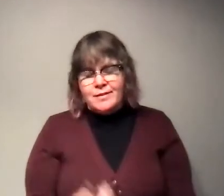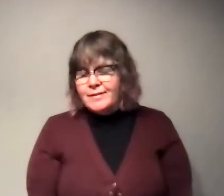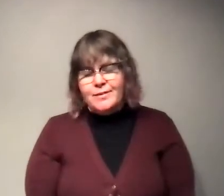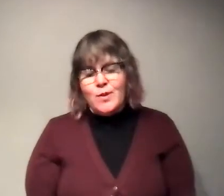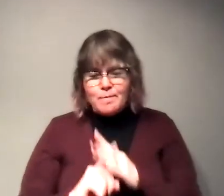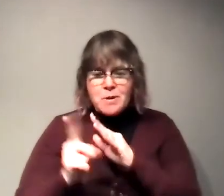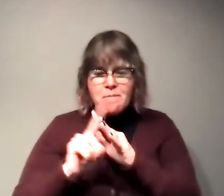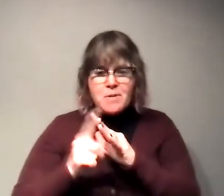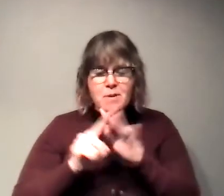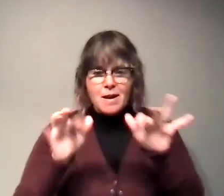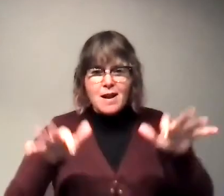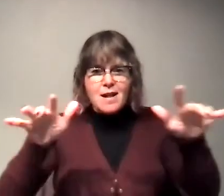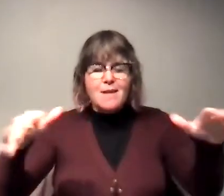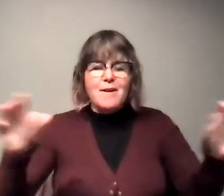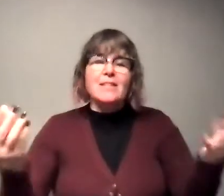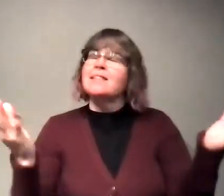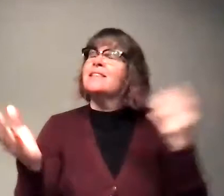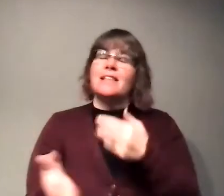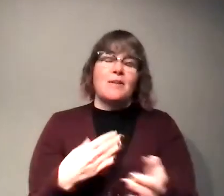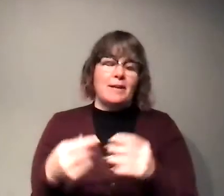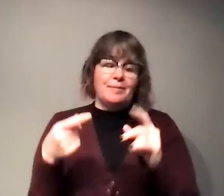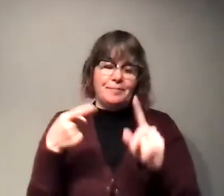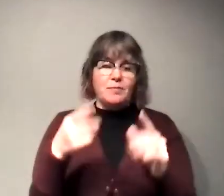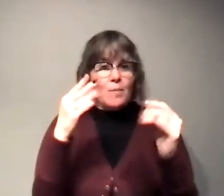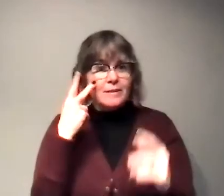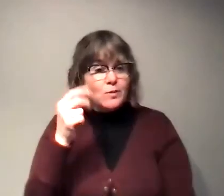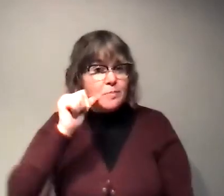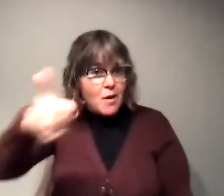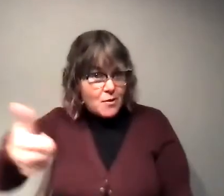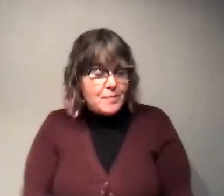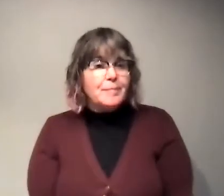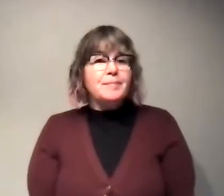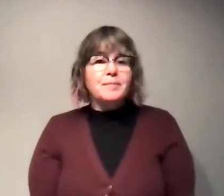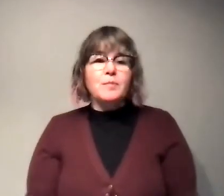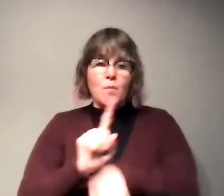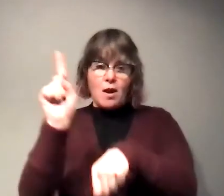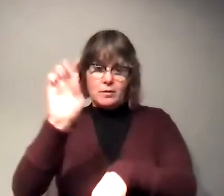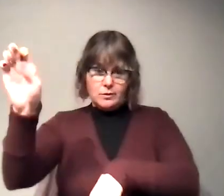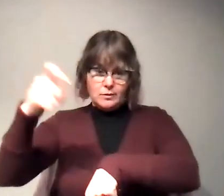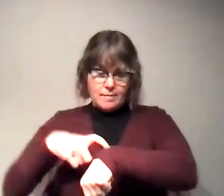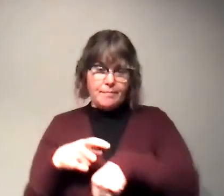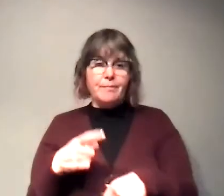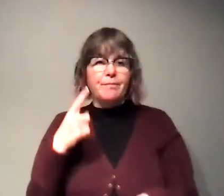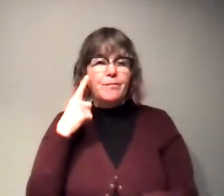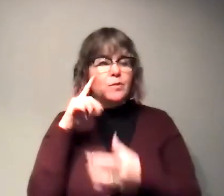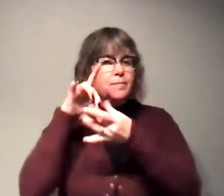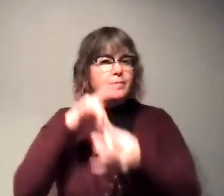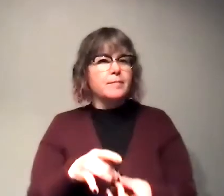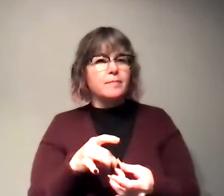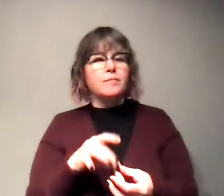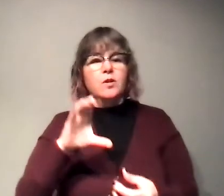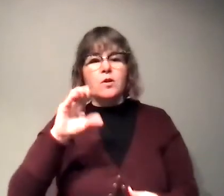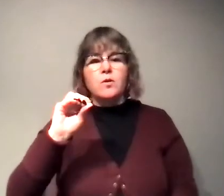out. Now they're all over my office. Okay. Anyway, I hope to see you all tomorrow, 1 p.m. Eastern, for a talk all about